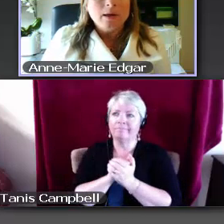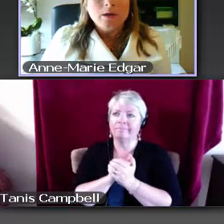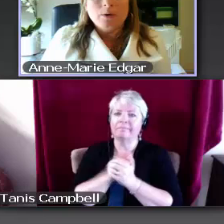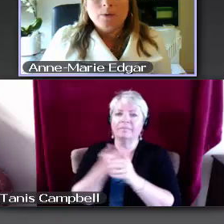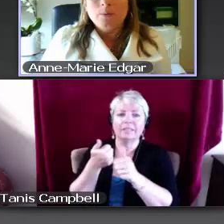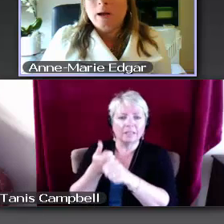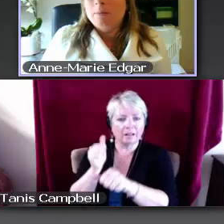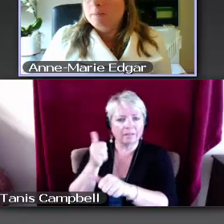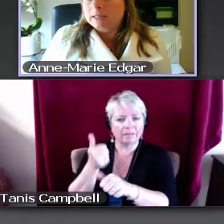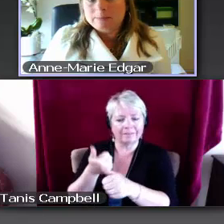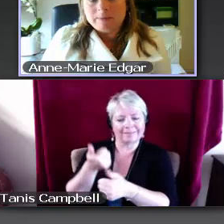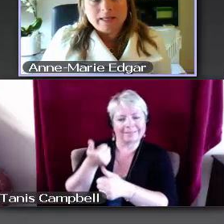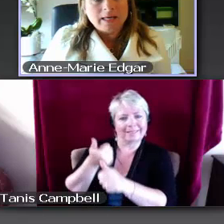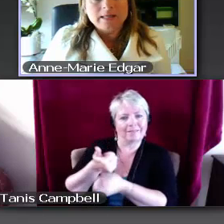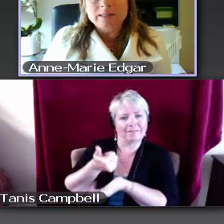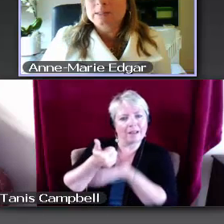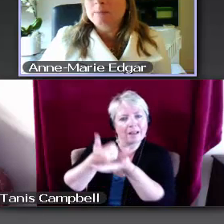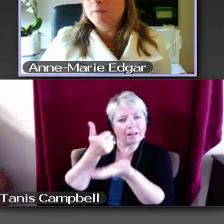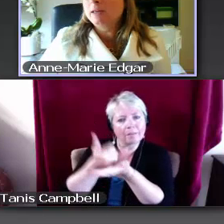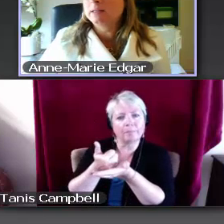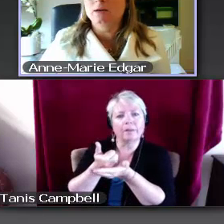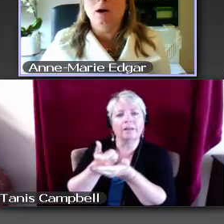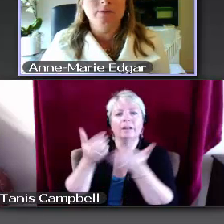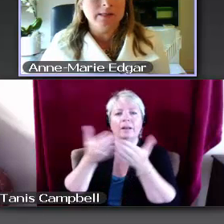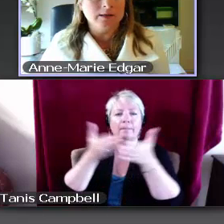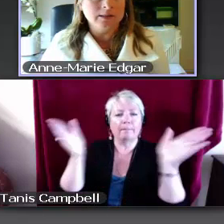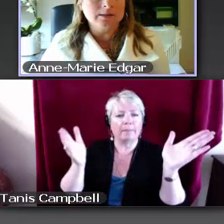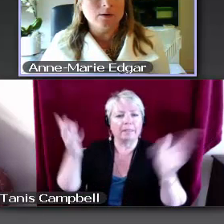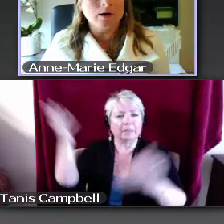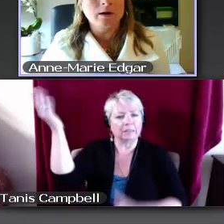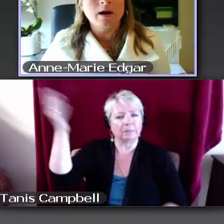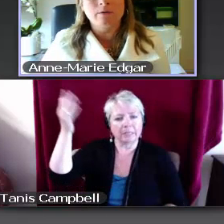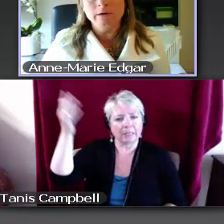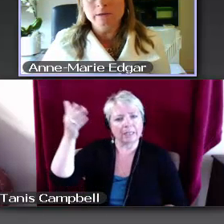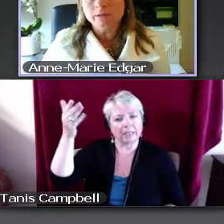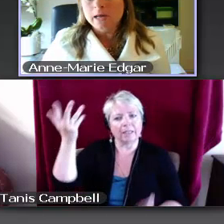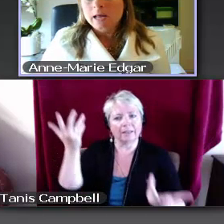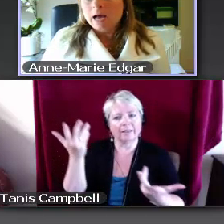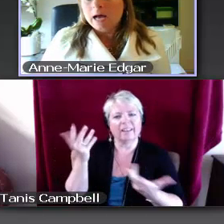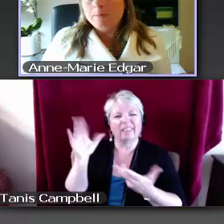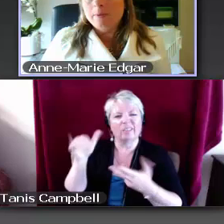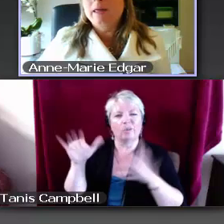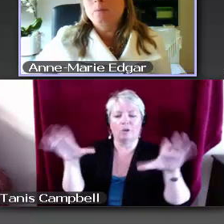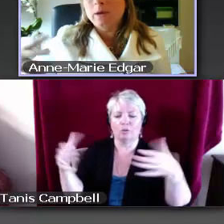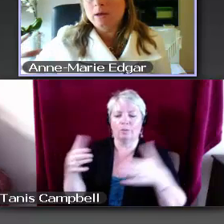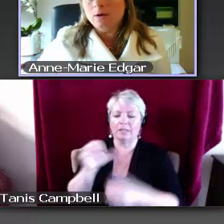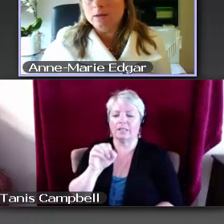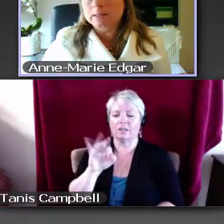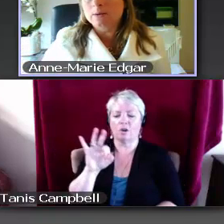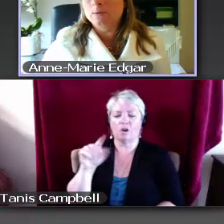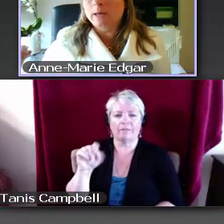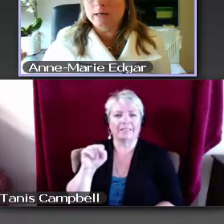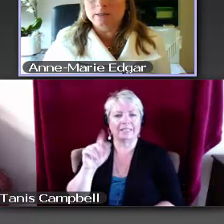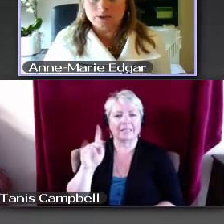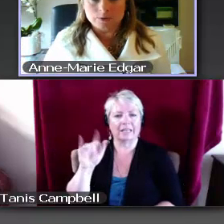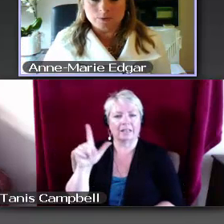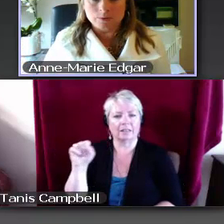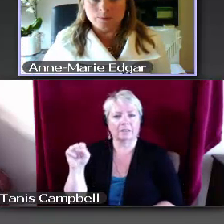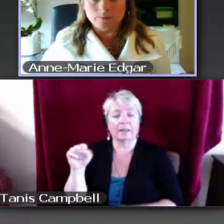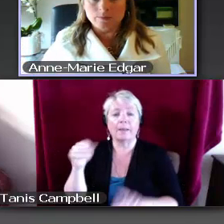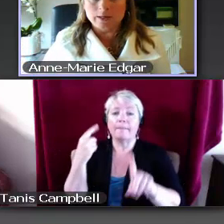self-help, you know, public speaking. So some of the soft skills are covered, but then we also